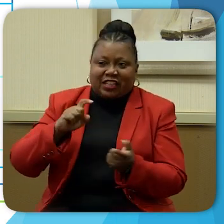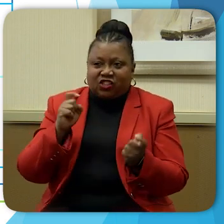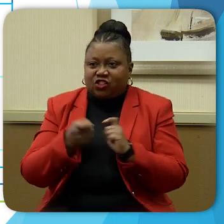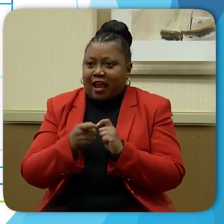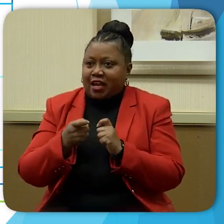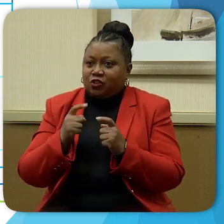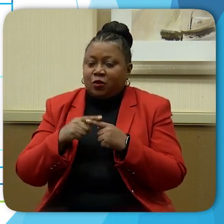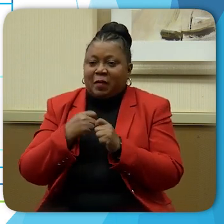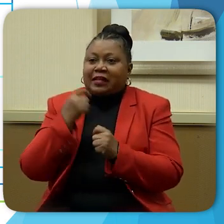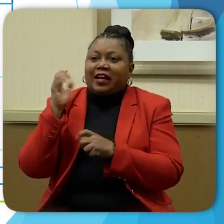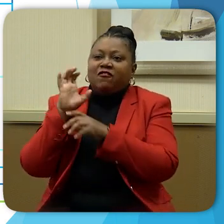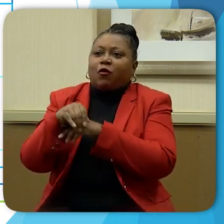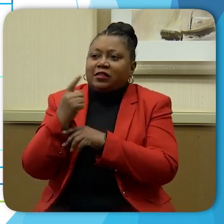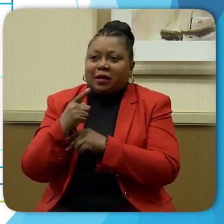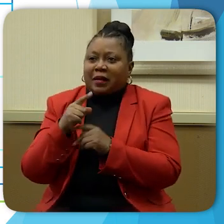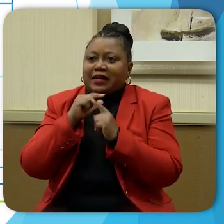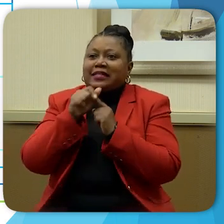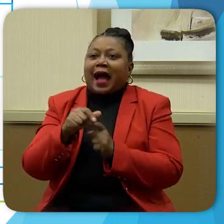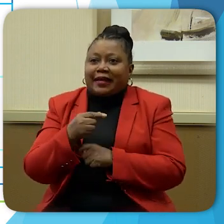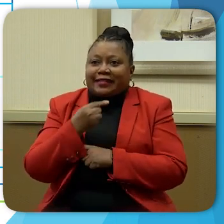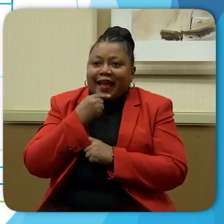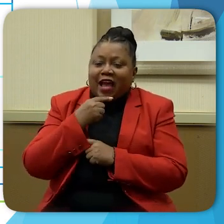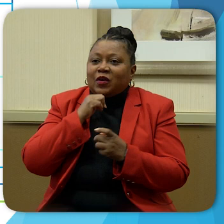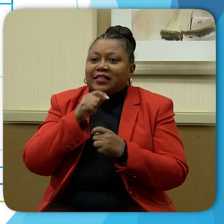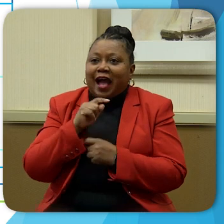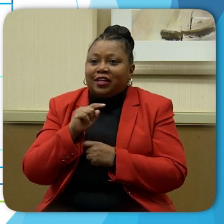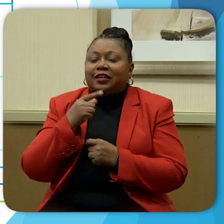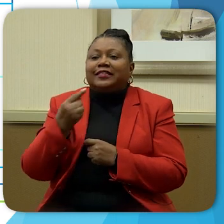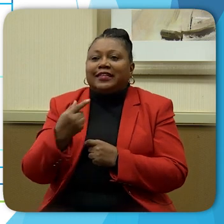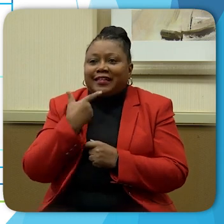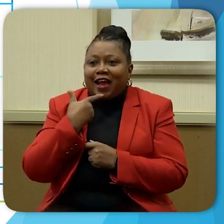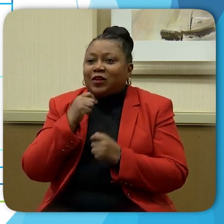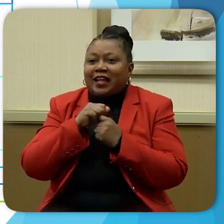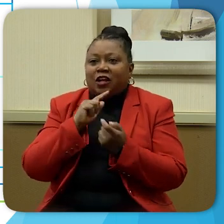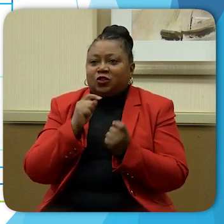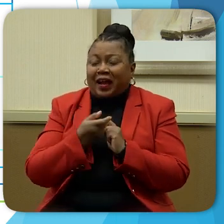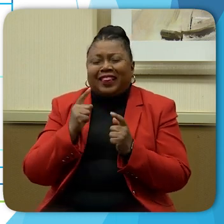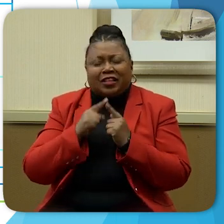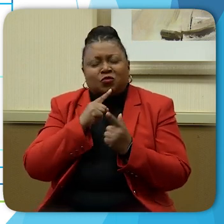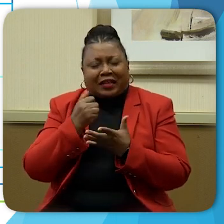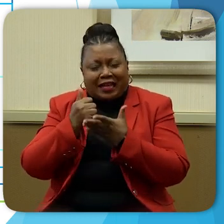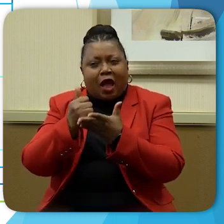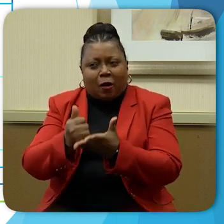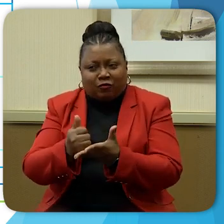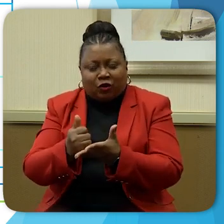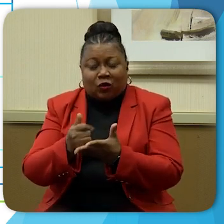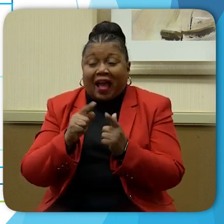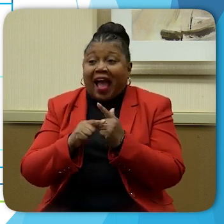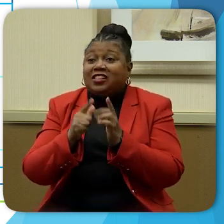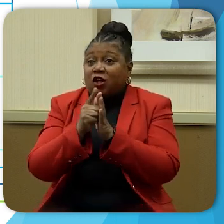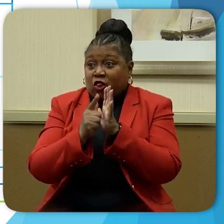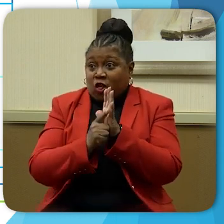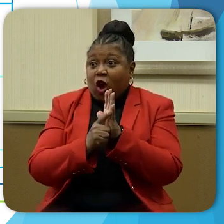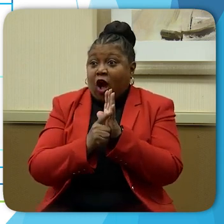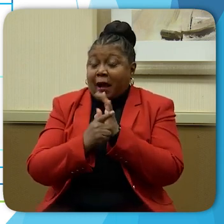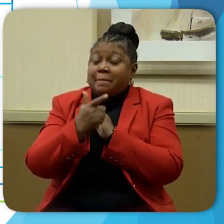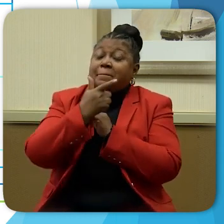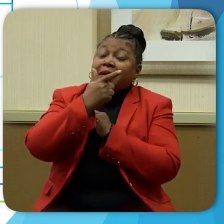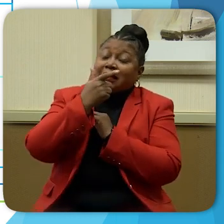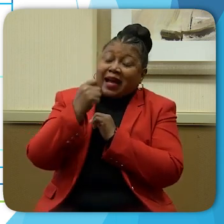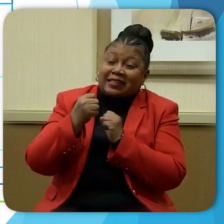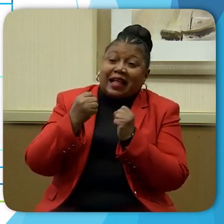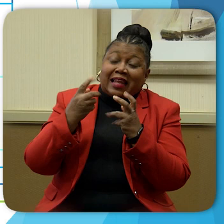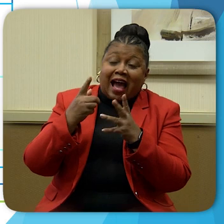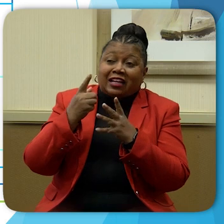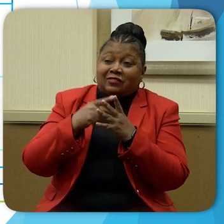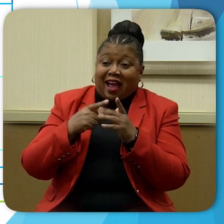change efforts to make somebody not gay or not trans. This was really helpful as a law because a